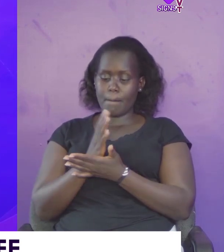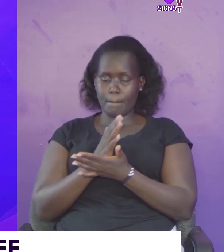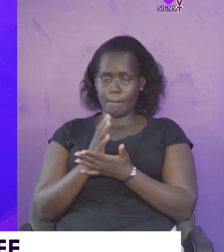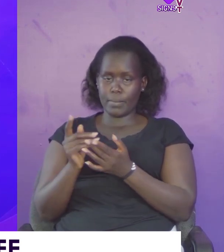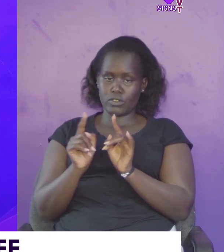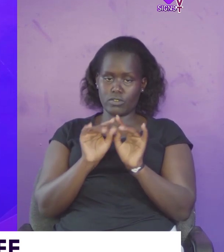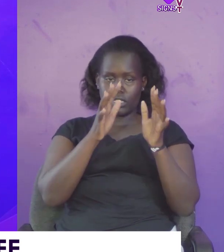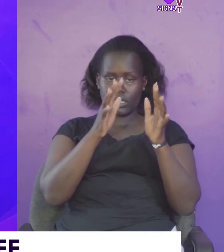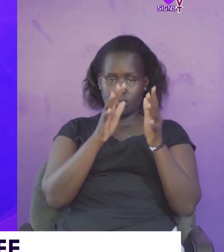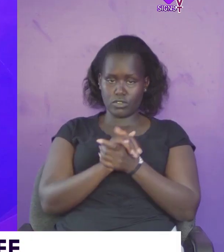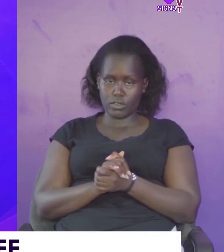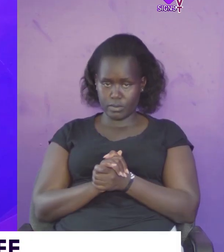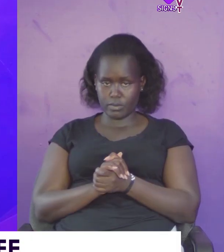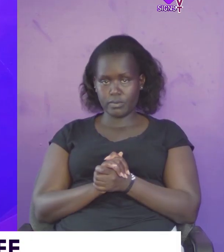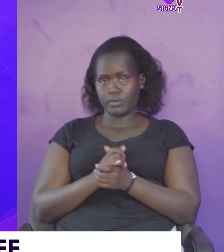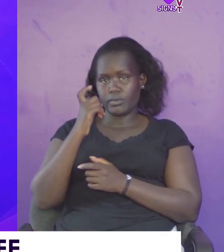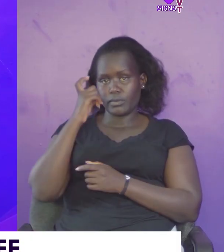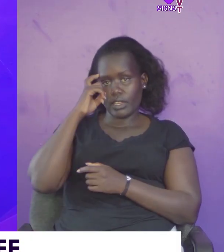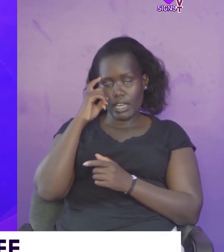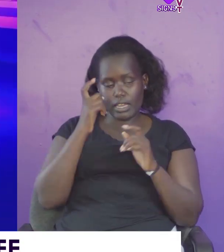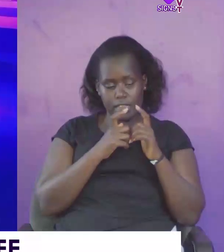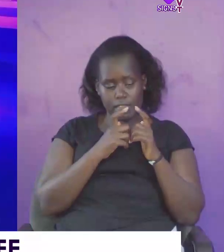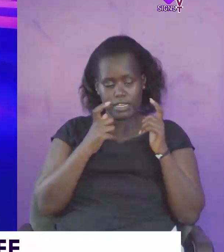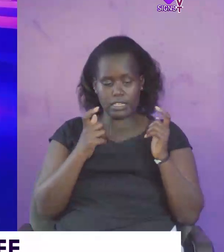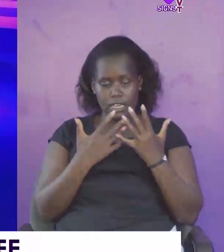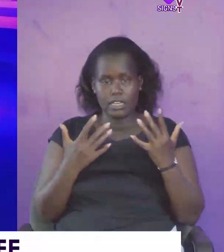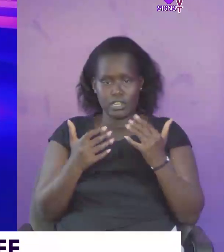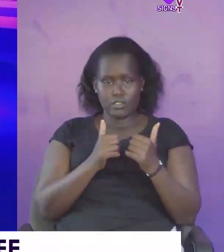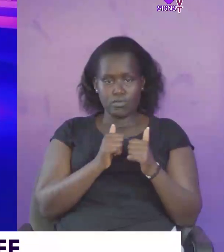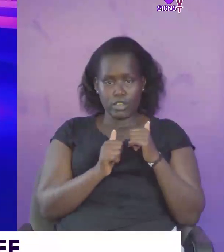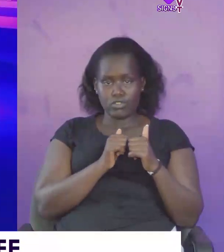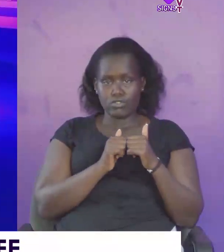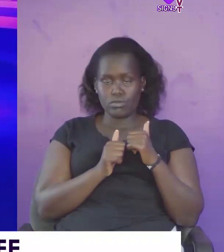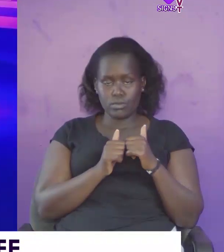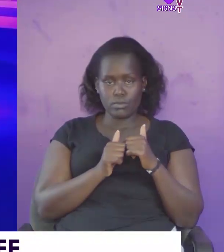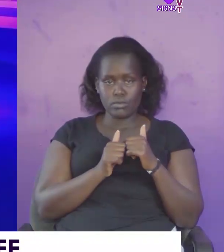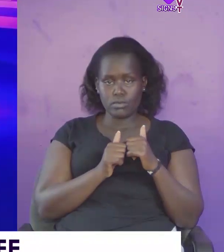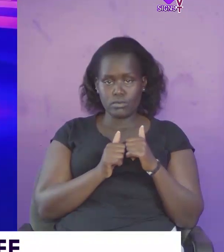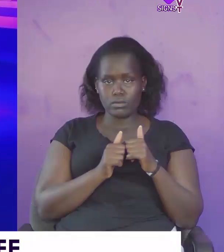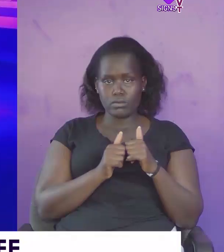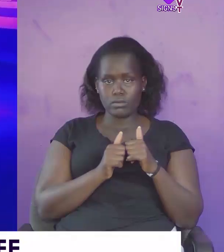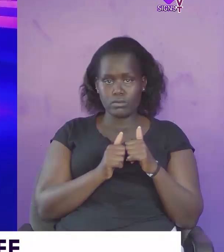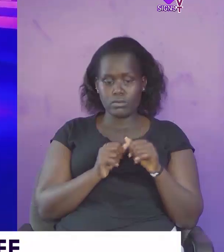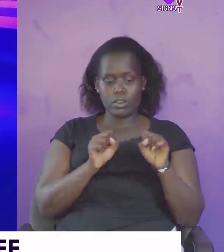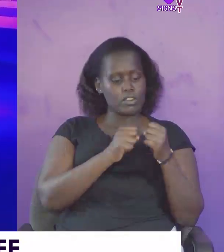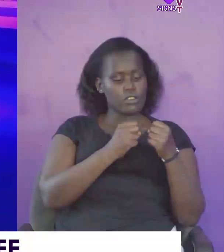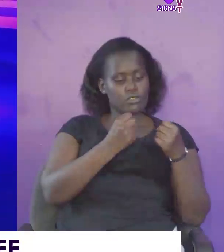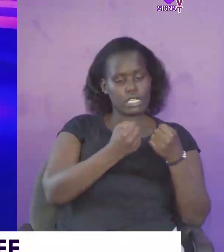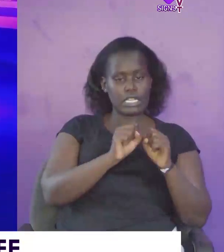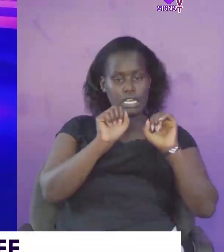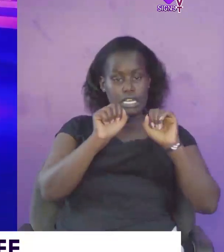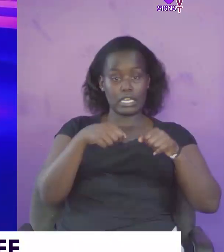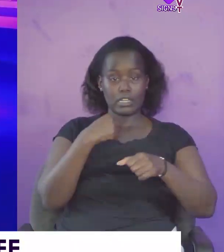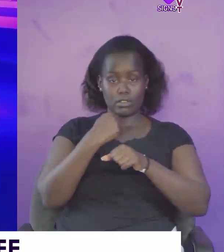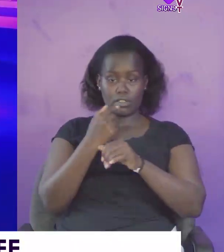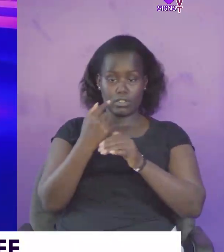celebration? I think the greatest thing that probably the societies should do is Right.